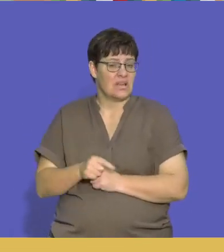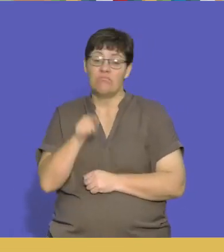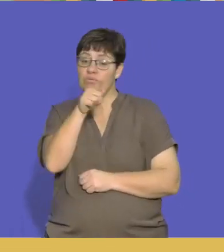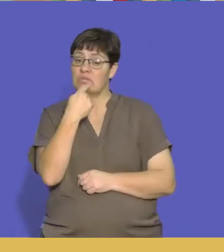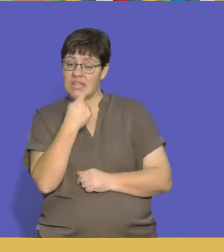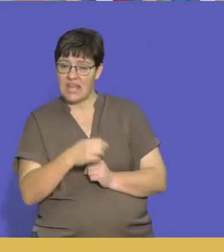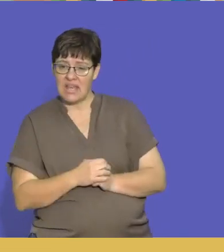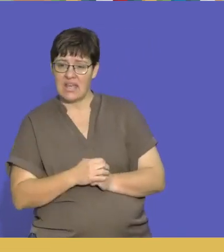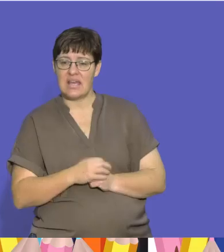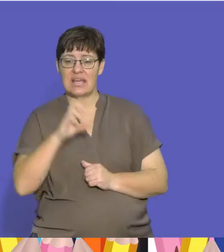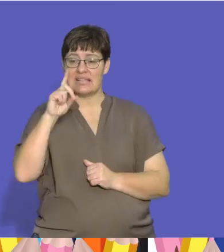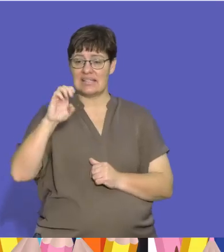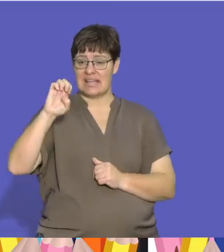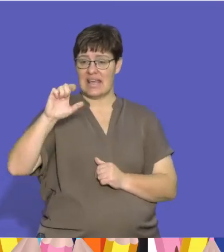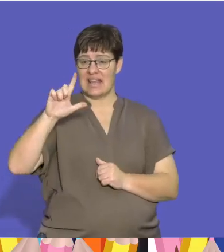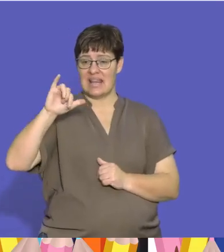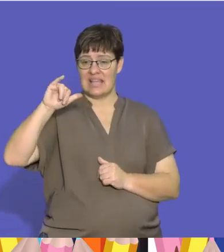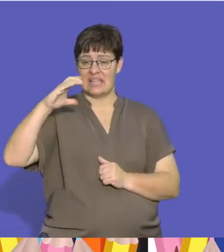sentence? You say,